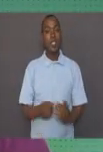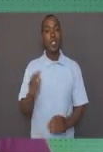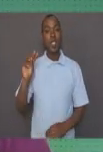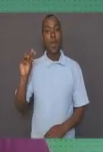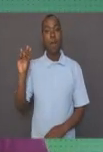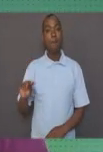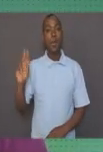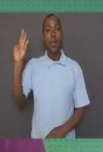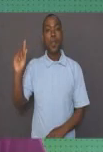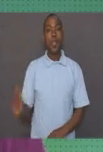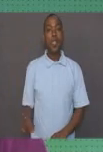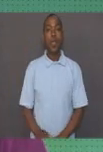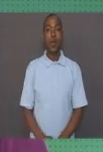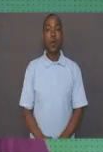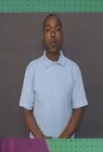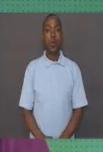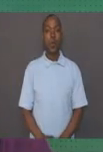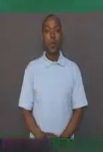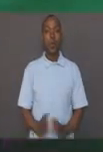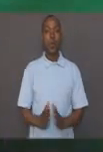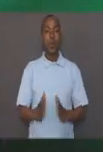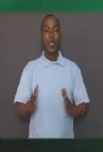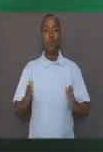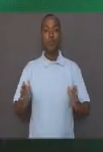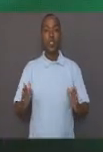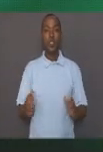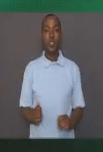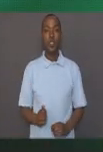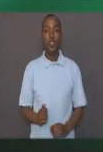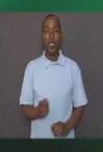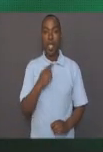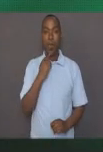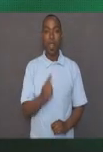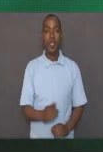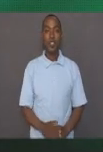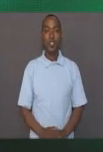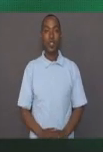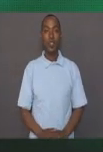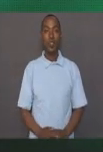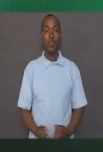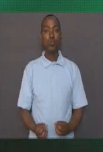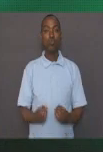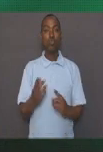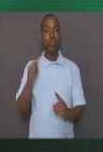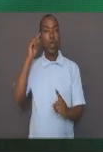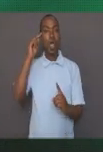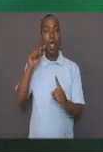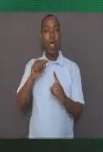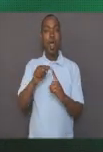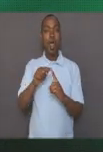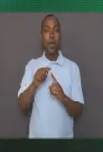institution is multifaceted, which means it has many roles as